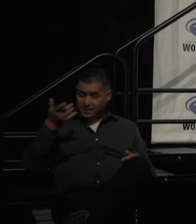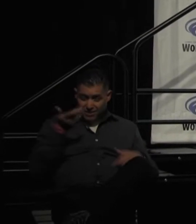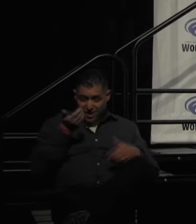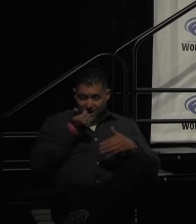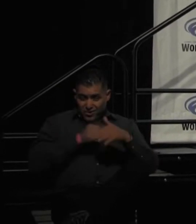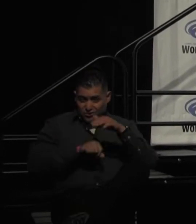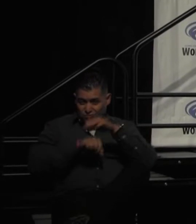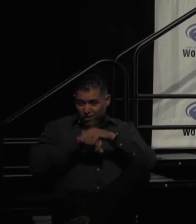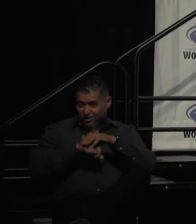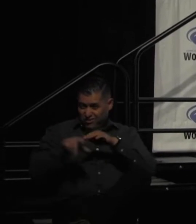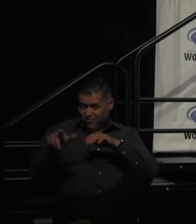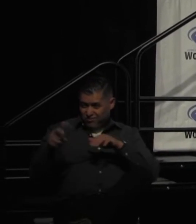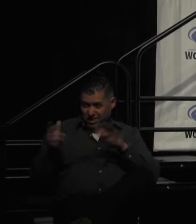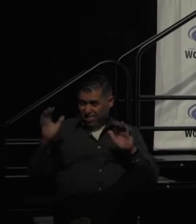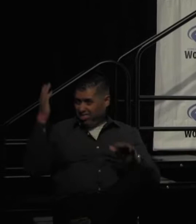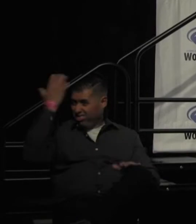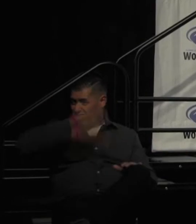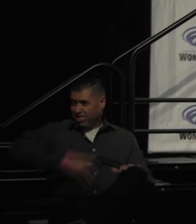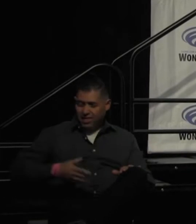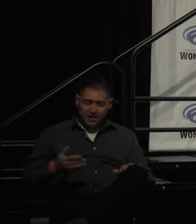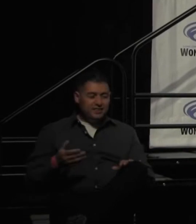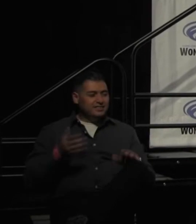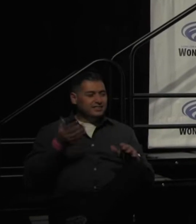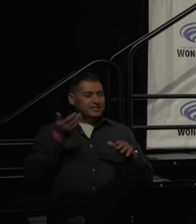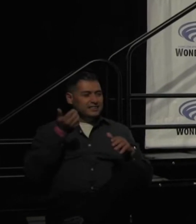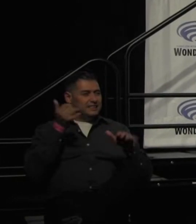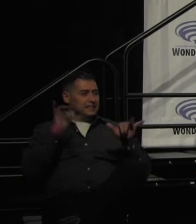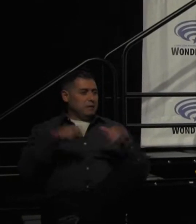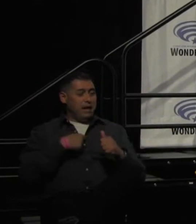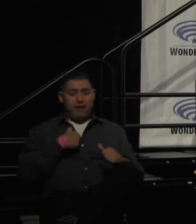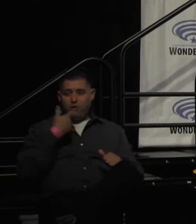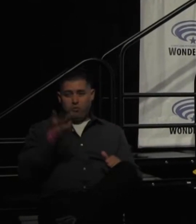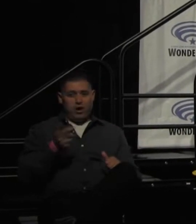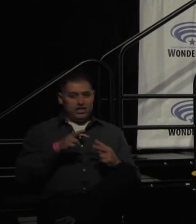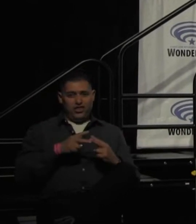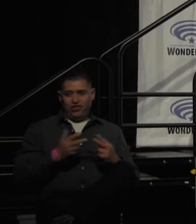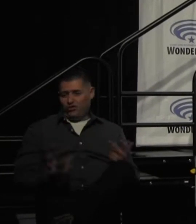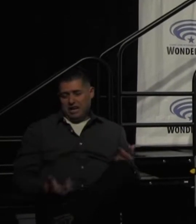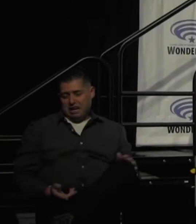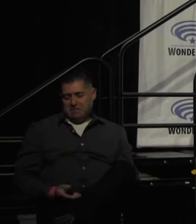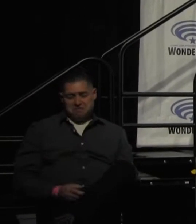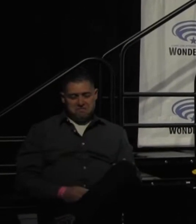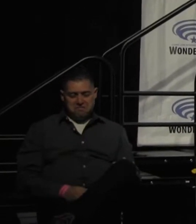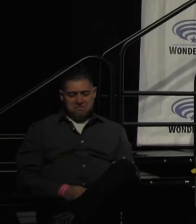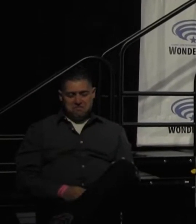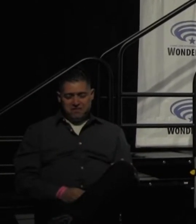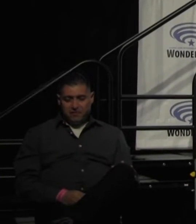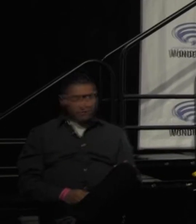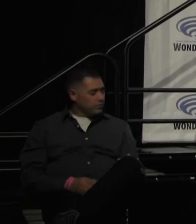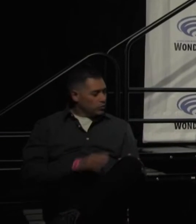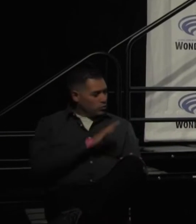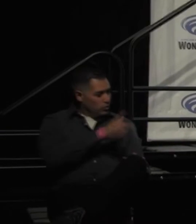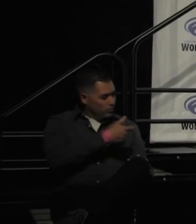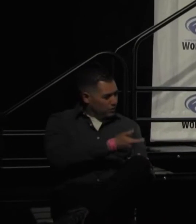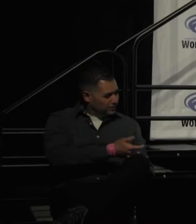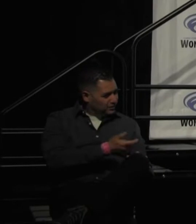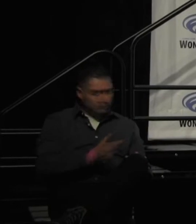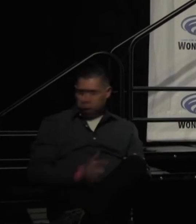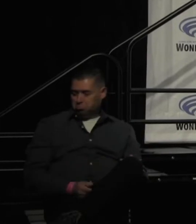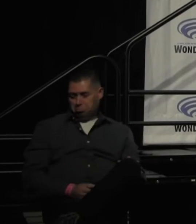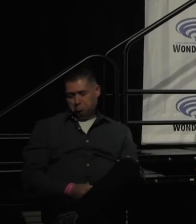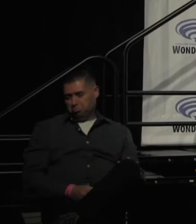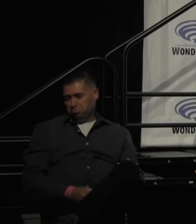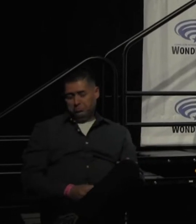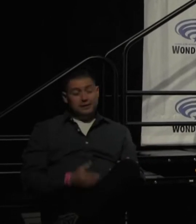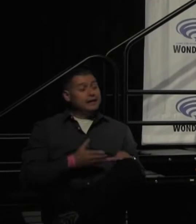rock? No. Under the same rock as me, I haven't seen it either. Never saw Spy. Oh, no. No. All right, maybe